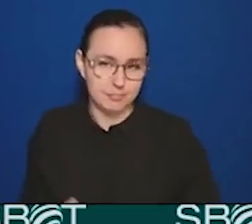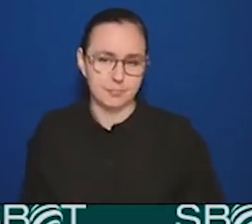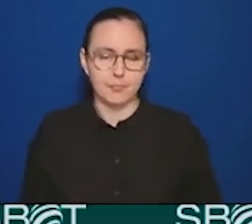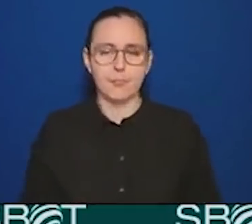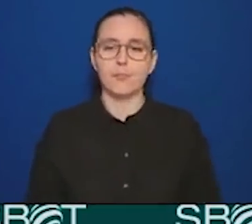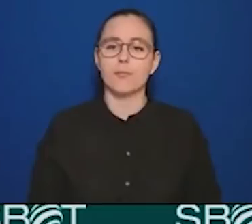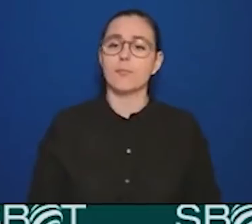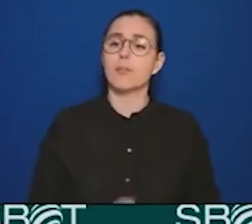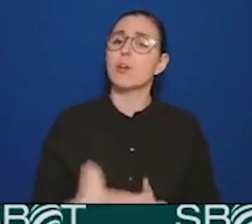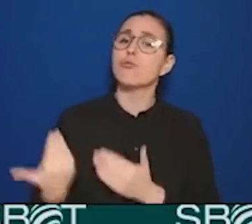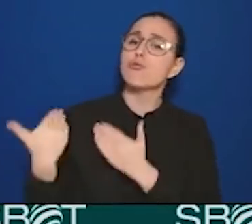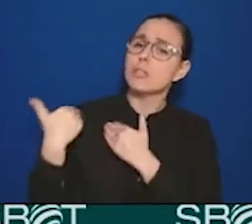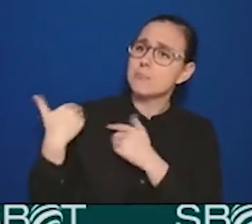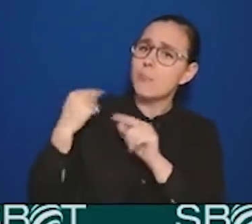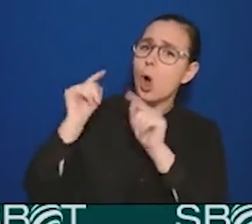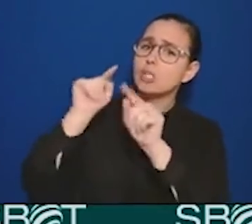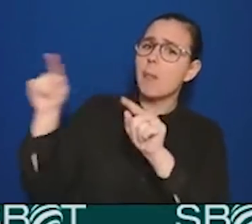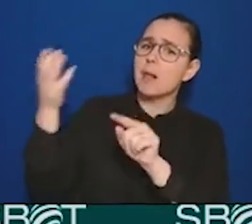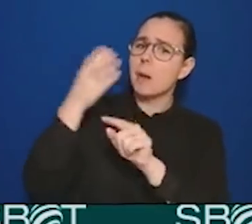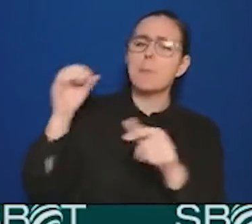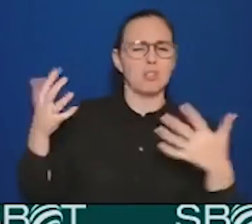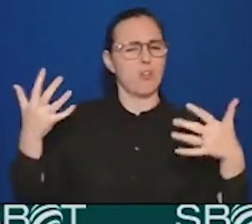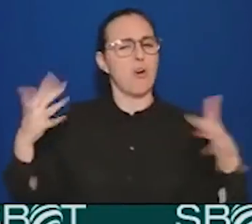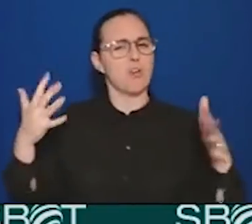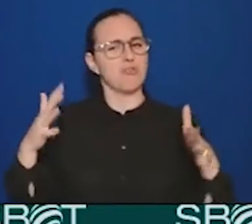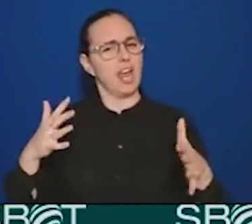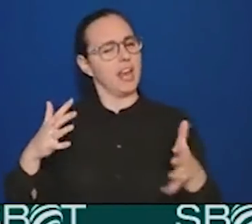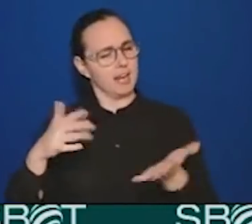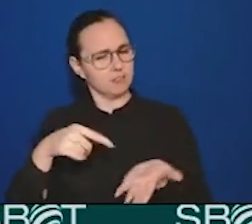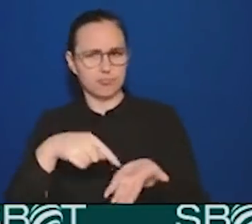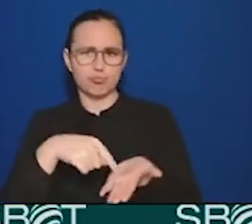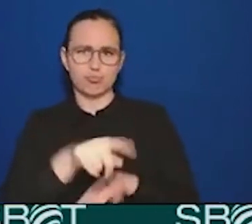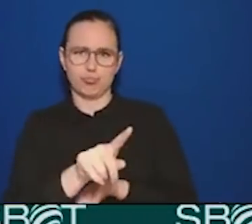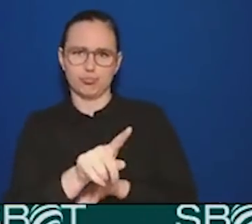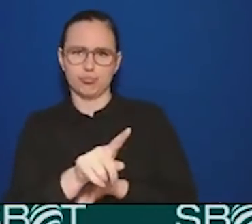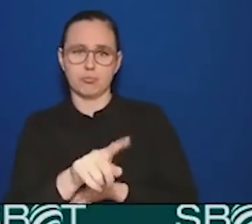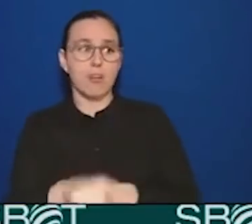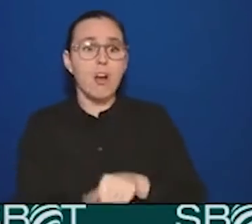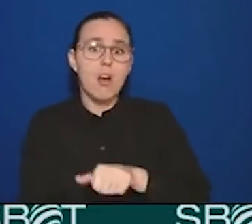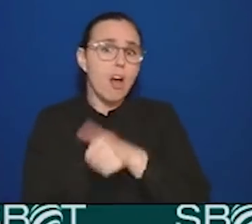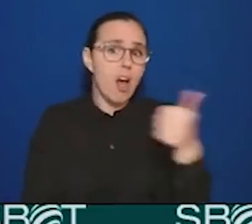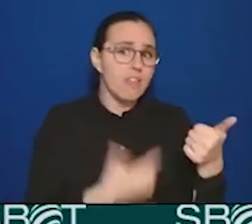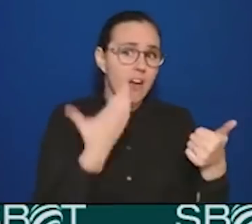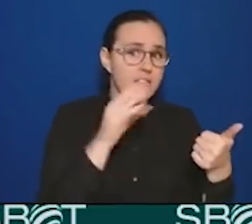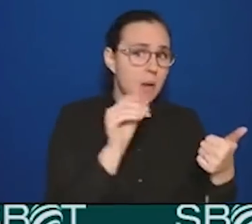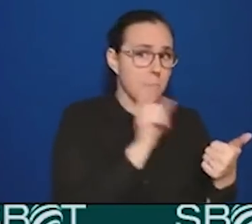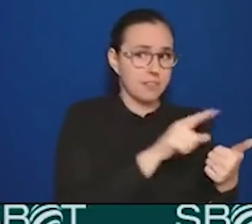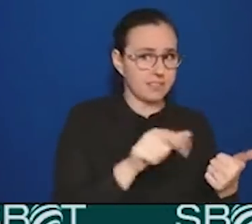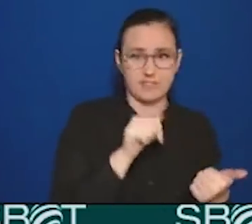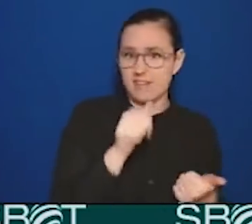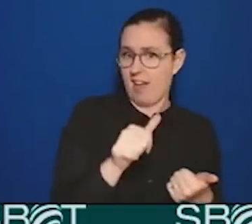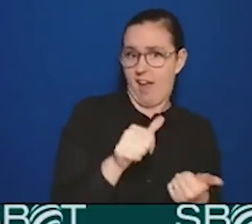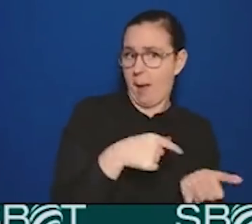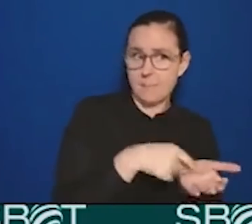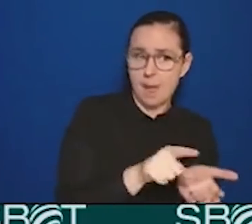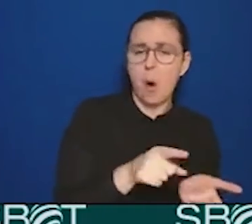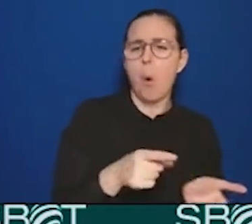but others are not able to or simply won't. Giving sick leave prevents